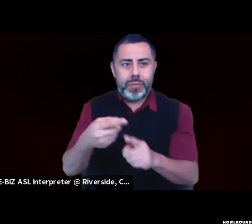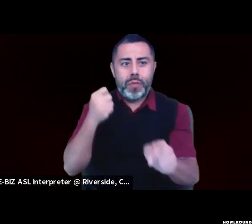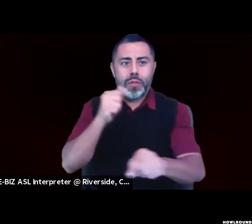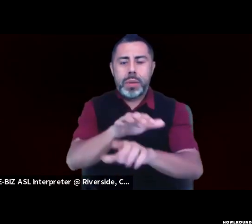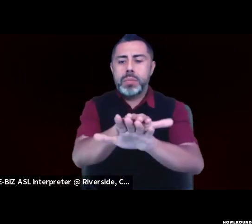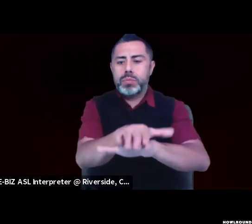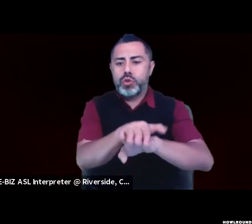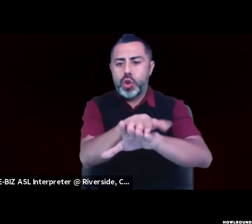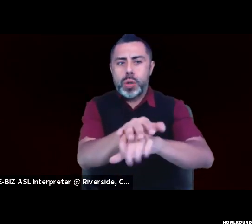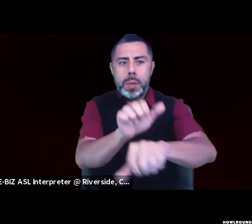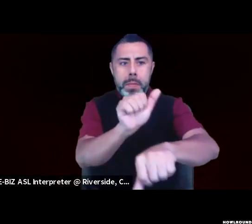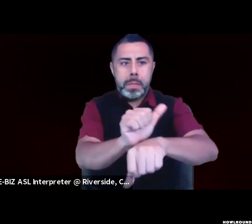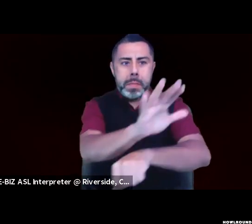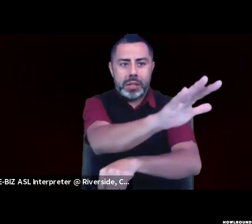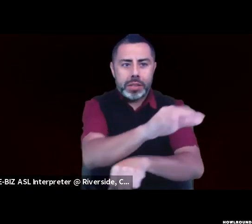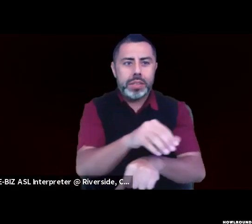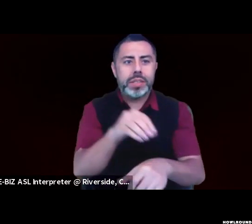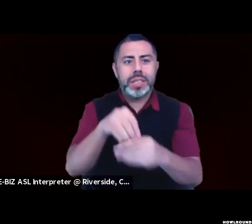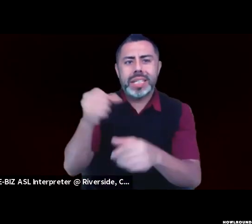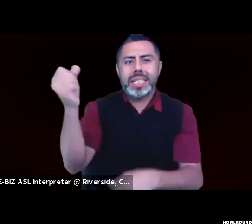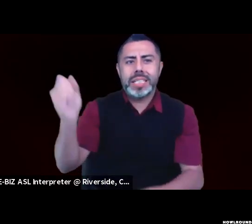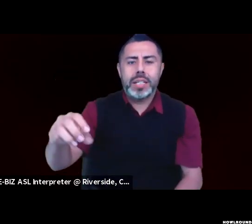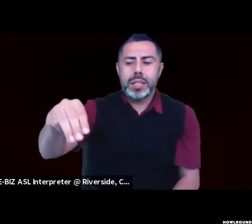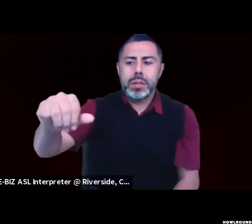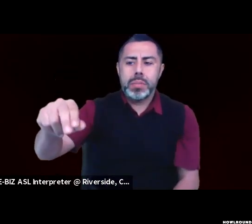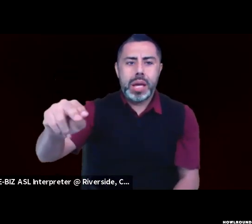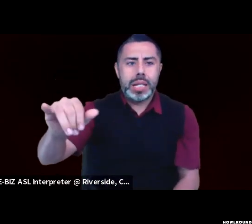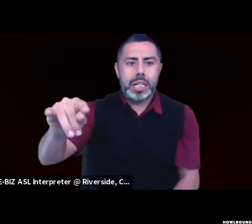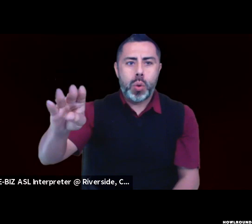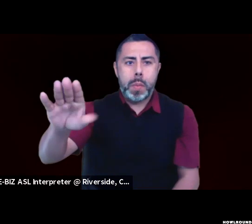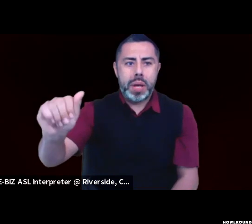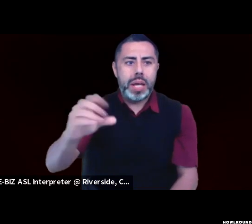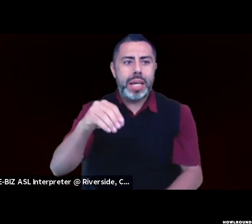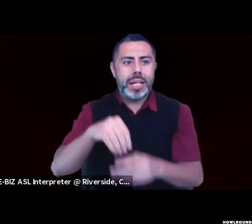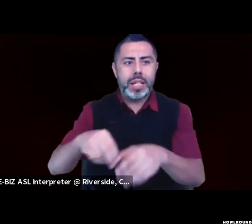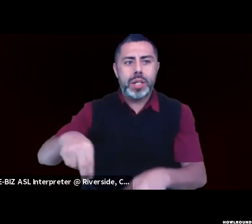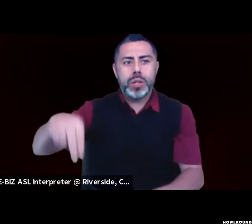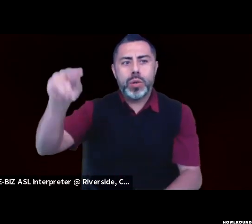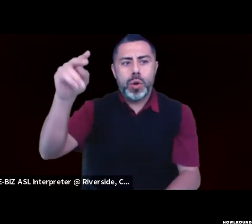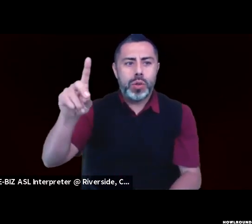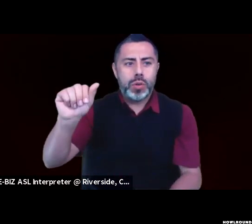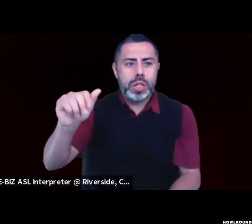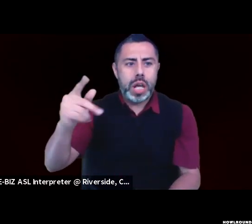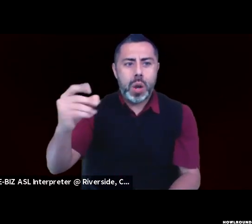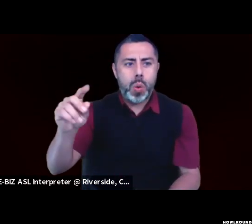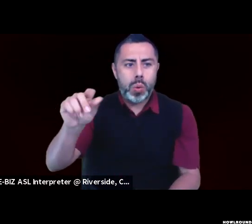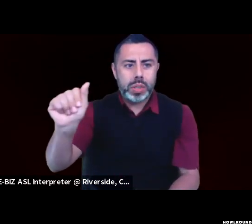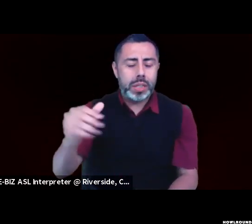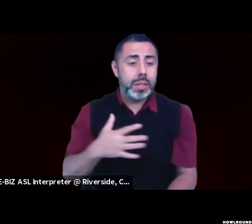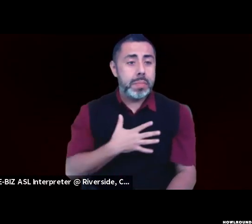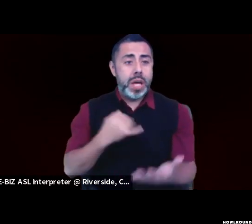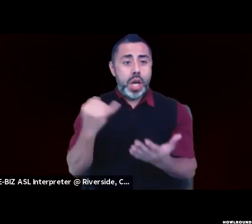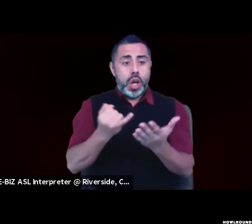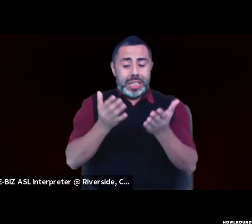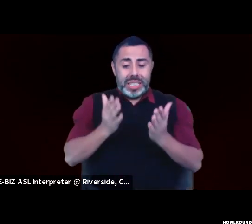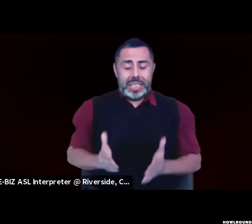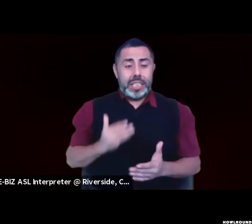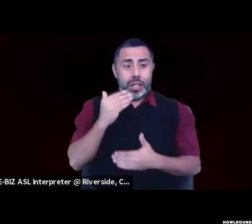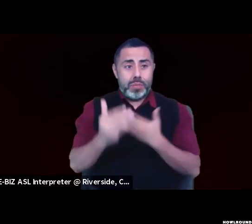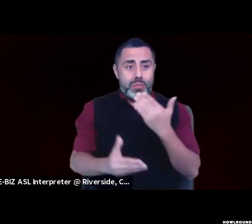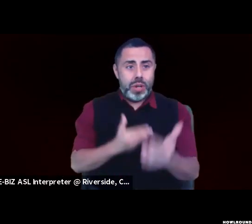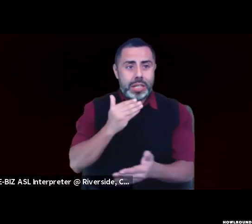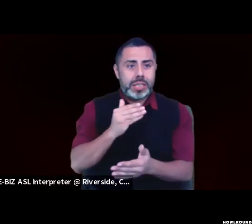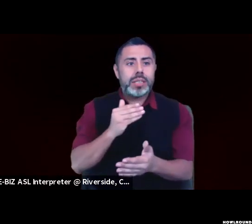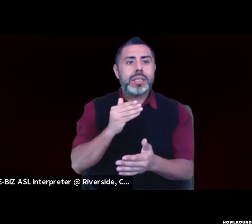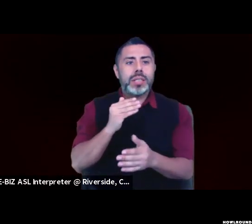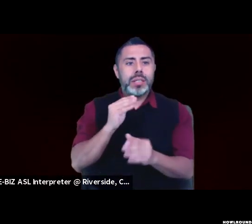artistic process places rigor, equity-seeking values, and community leadership at the center. And through shared leadership